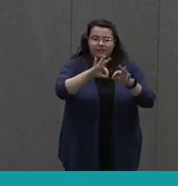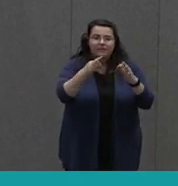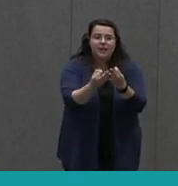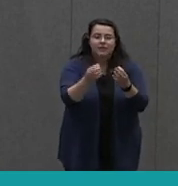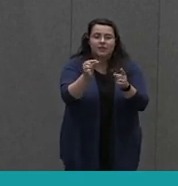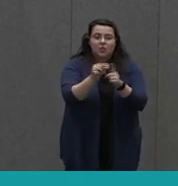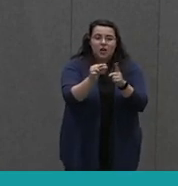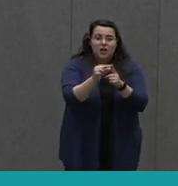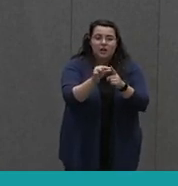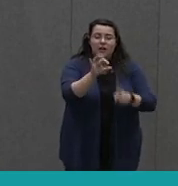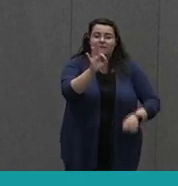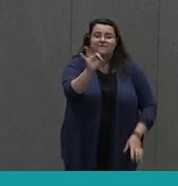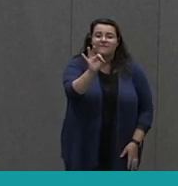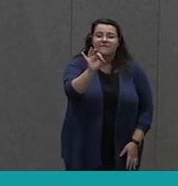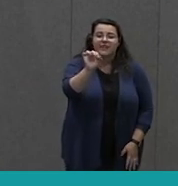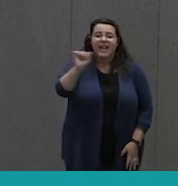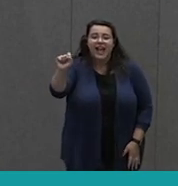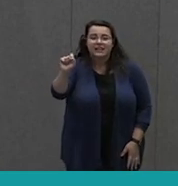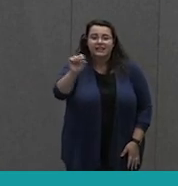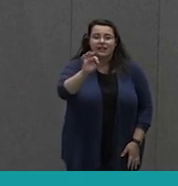Okay, I'm on my way down.